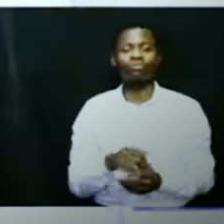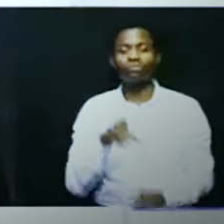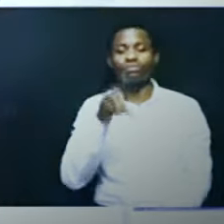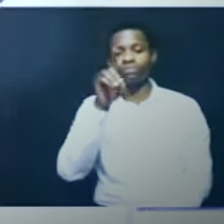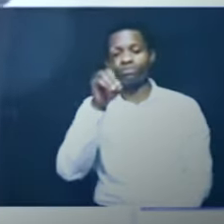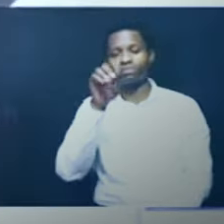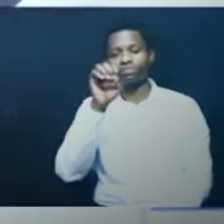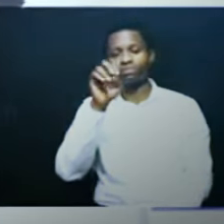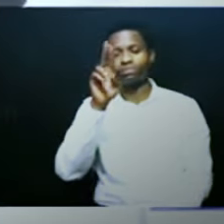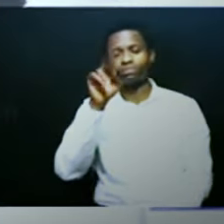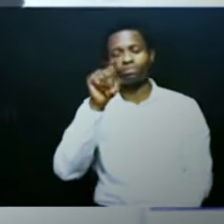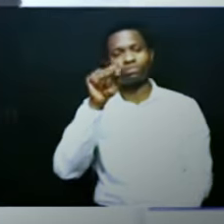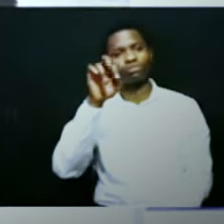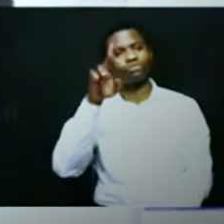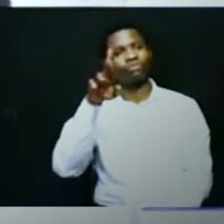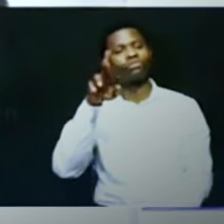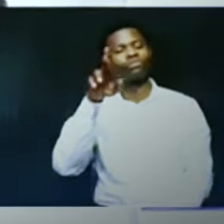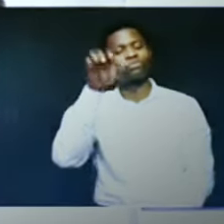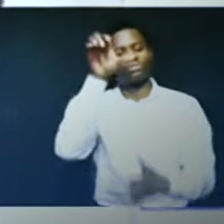Deuteronomy